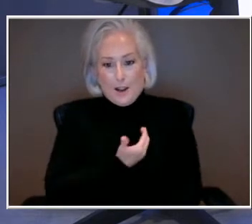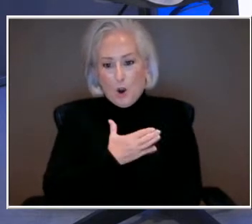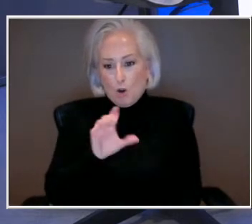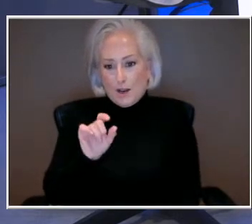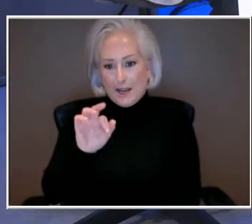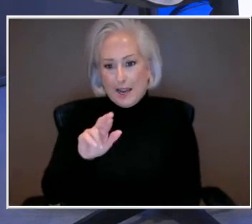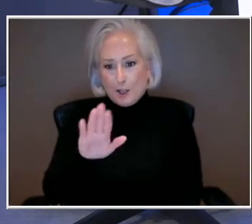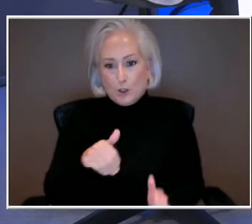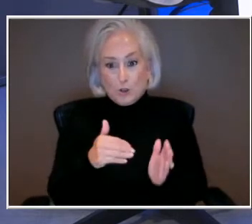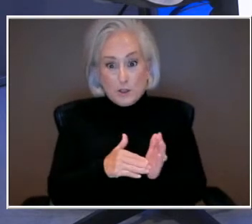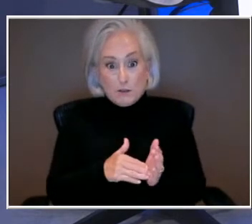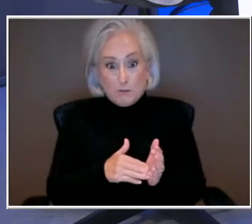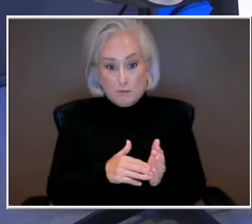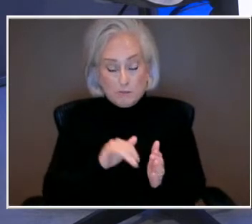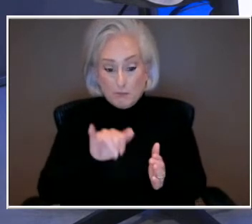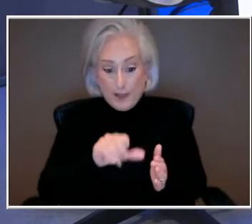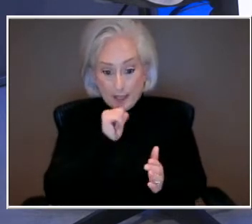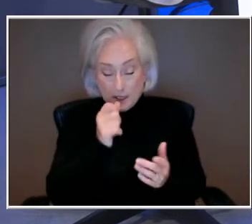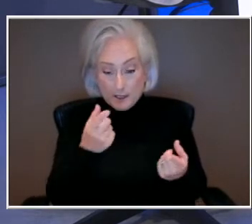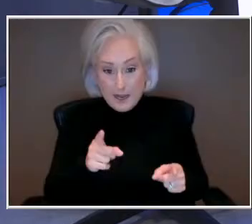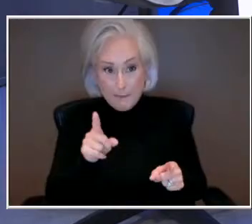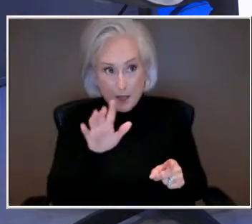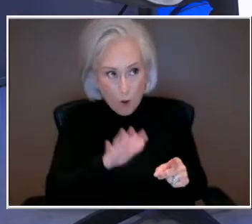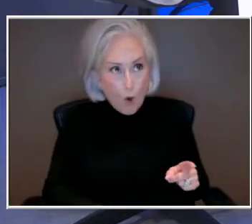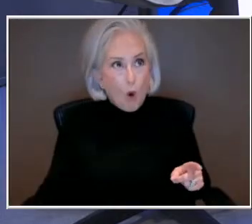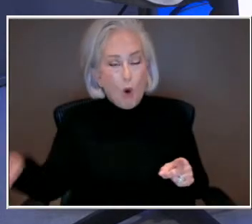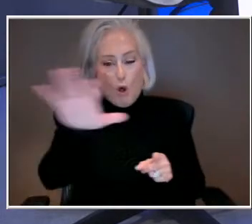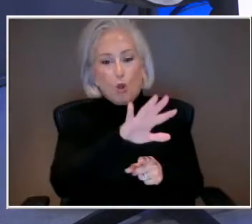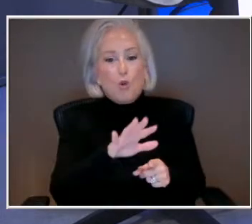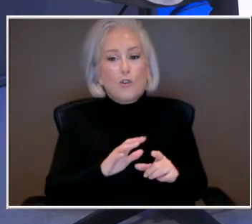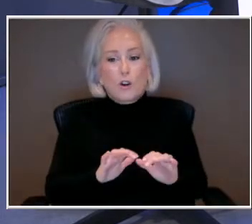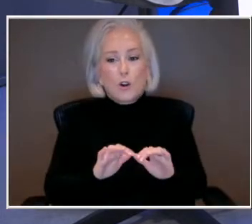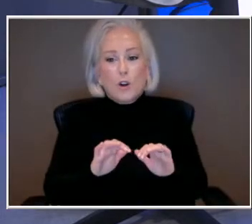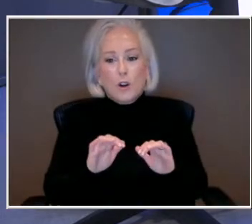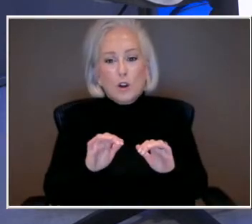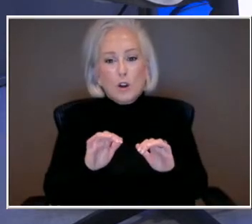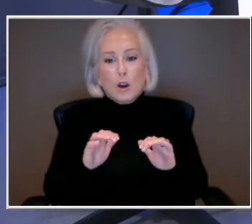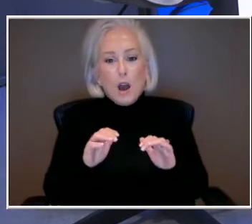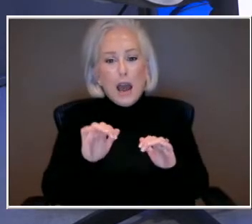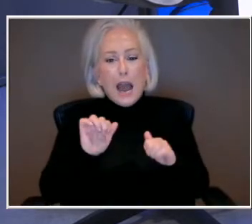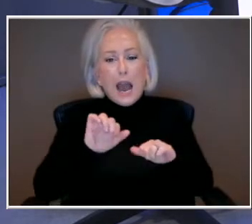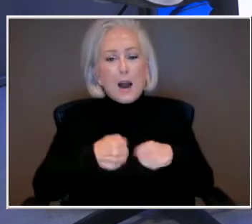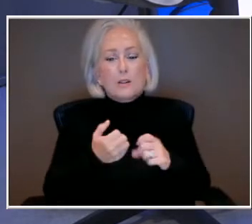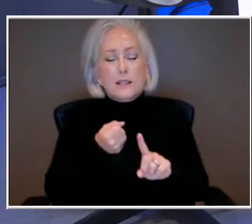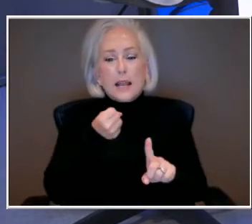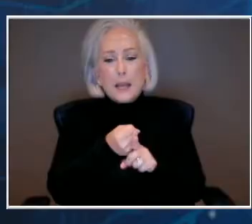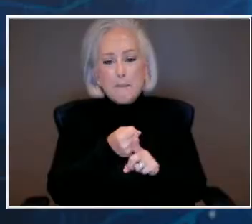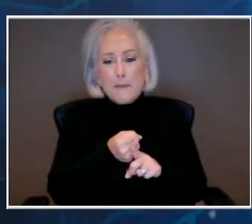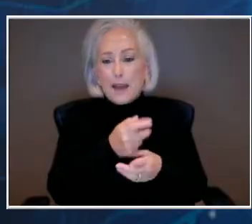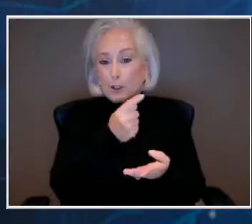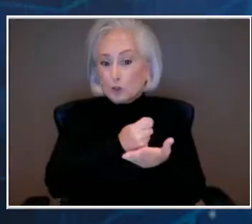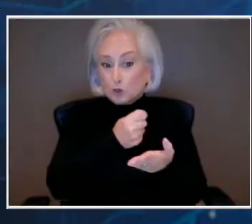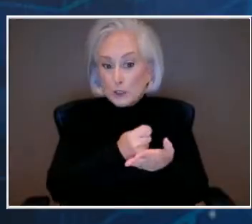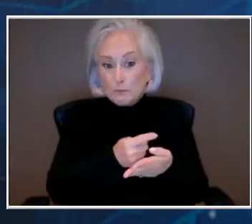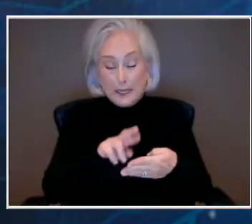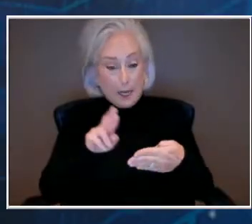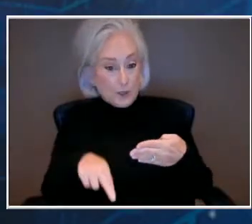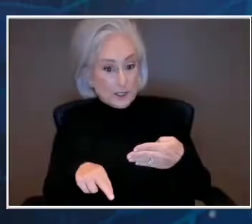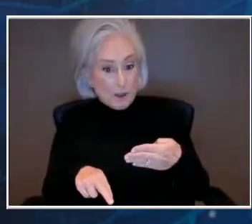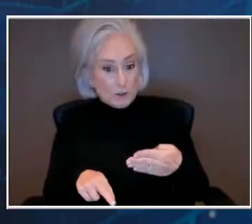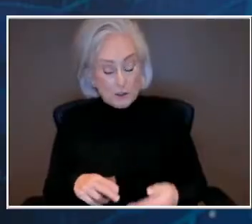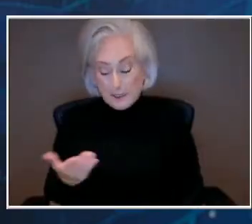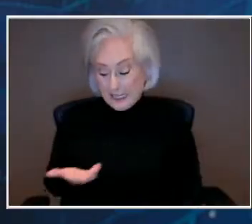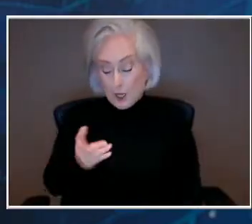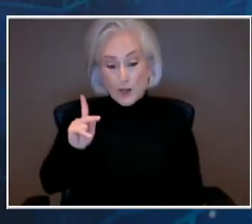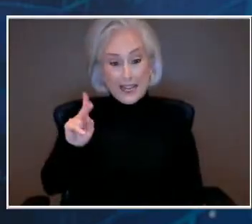done everywhere in that way. And how does that impact results and treatment paths for patients? So at KU, our breast radiologists